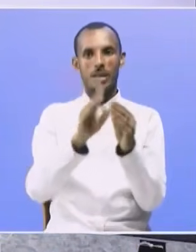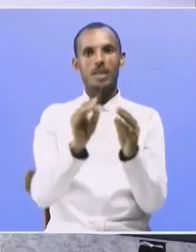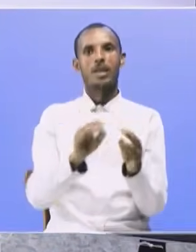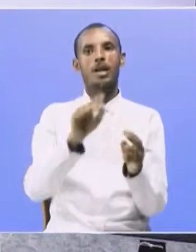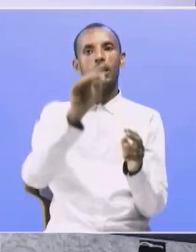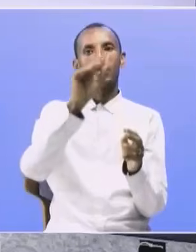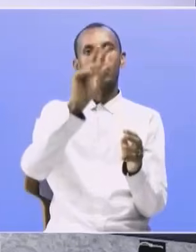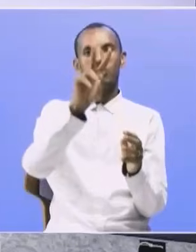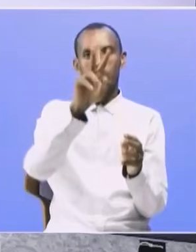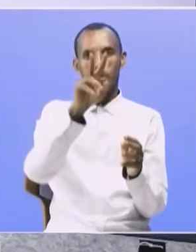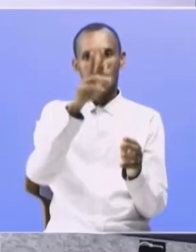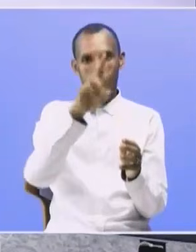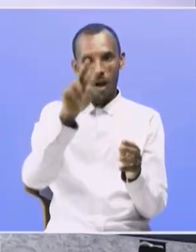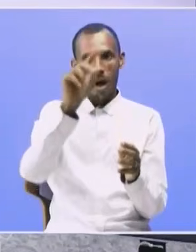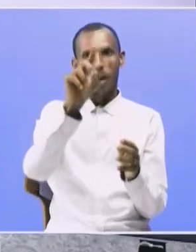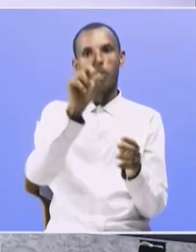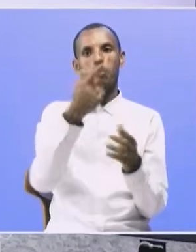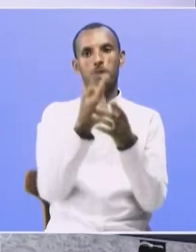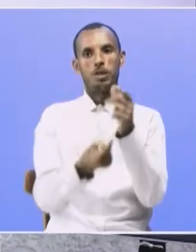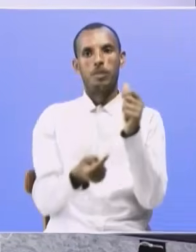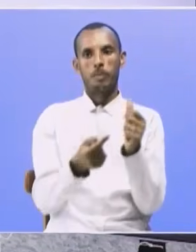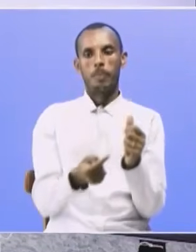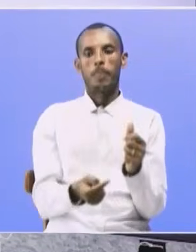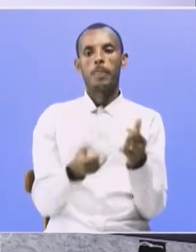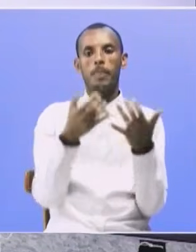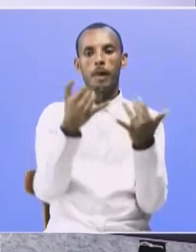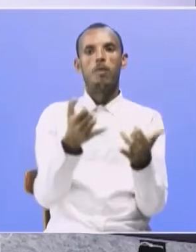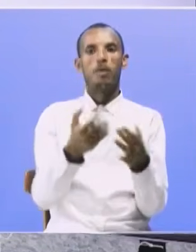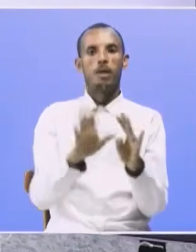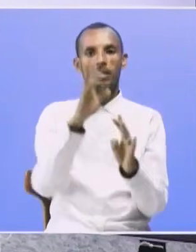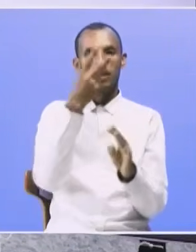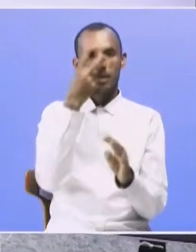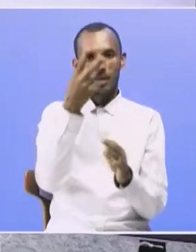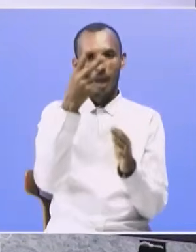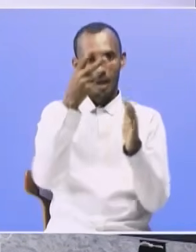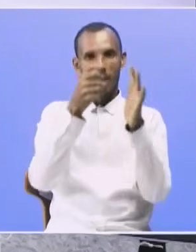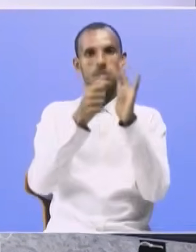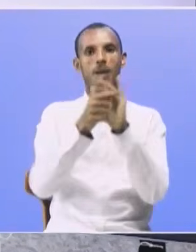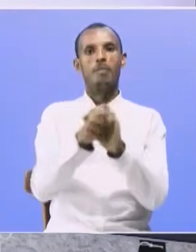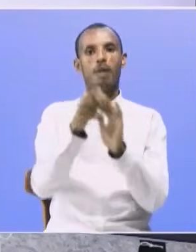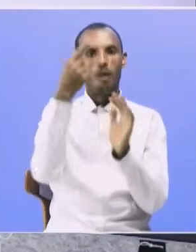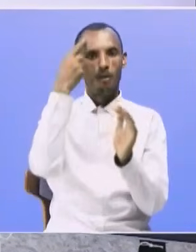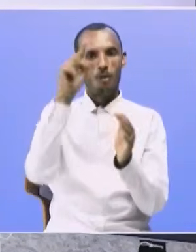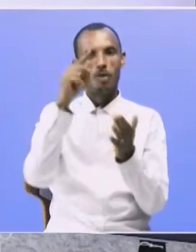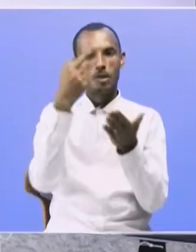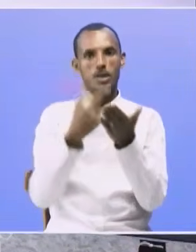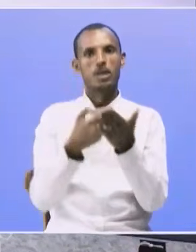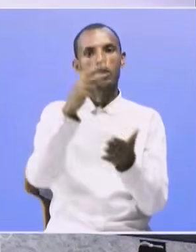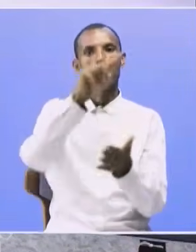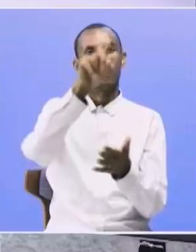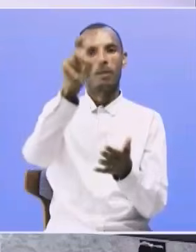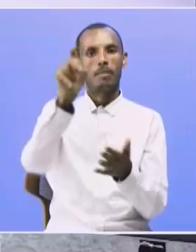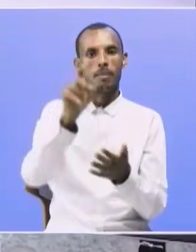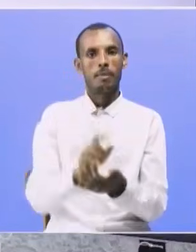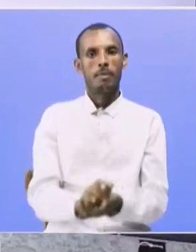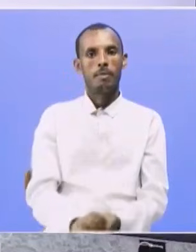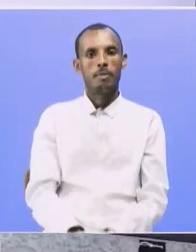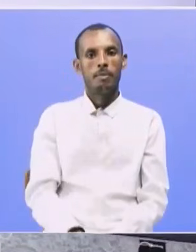one. Okay, now let's see examples for this concept.